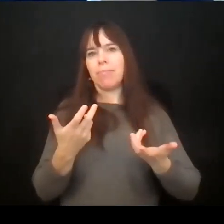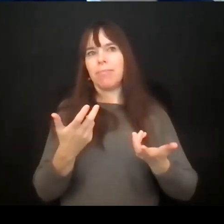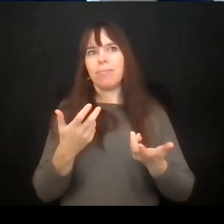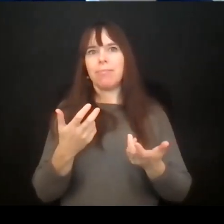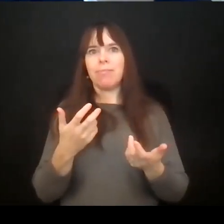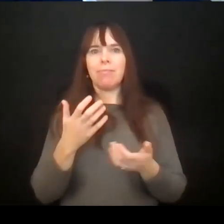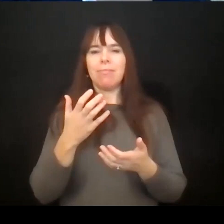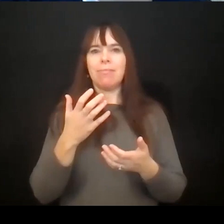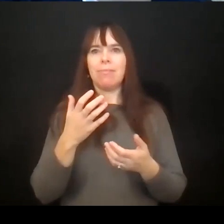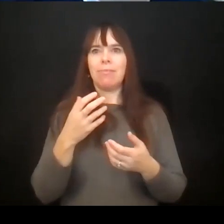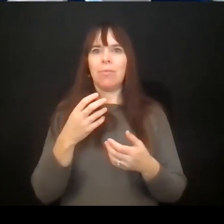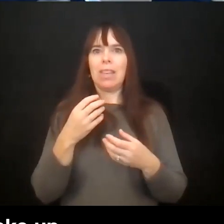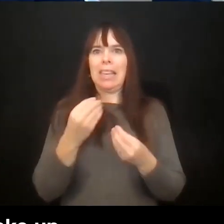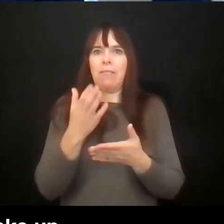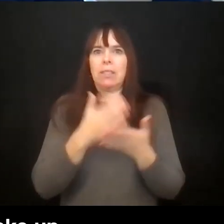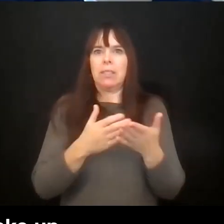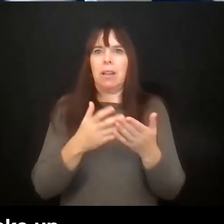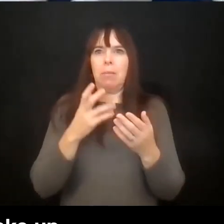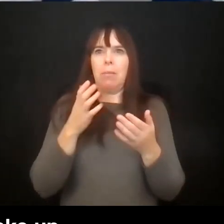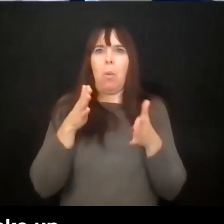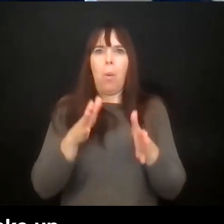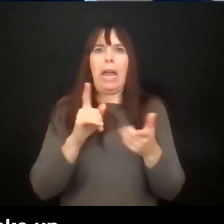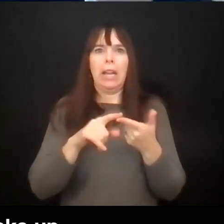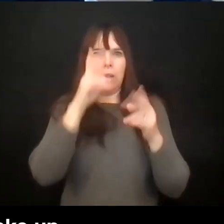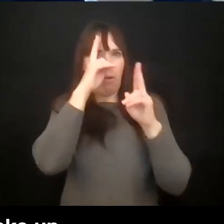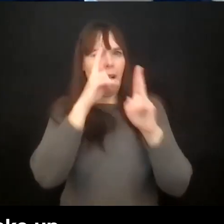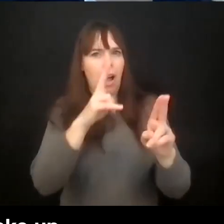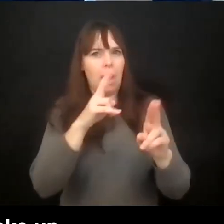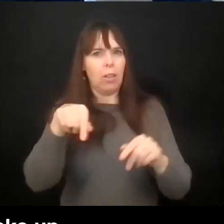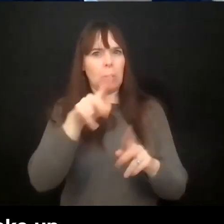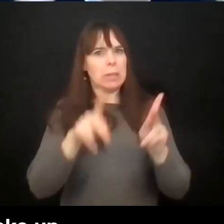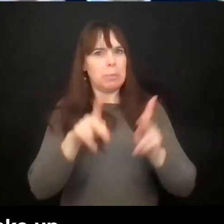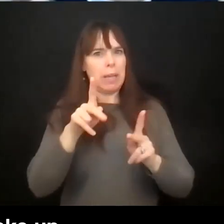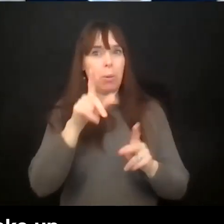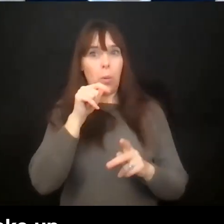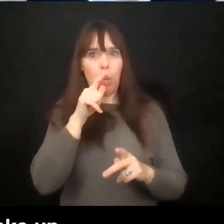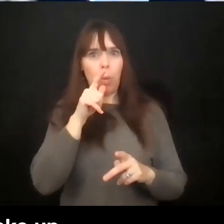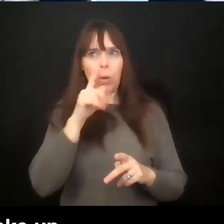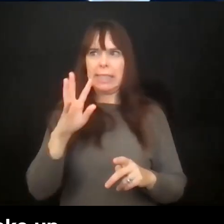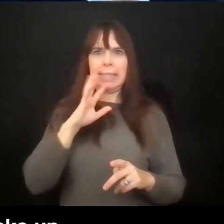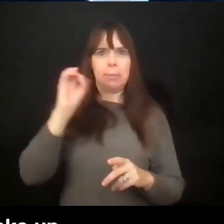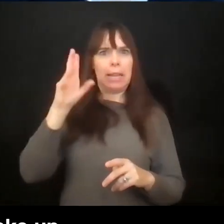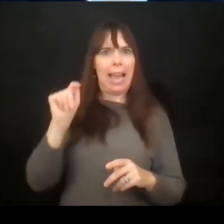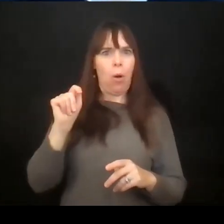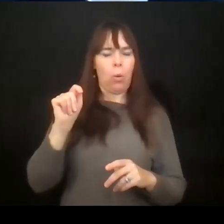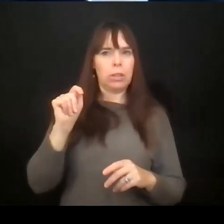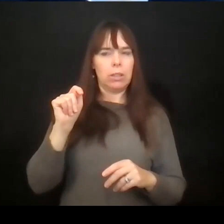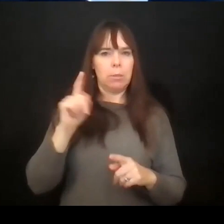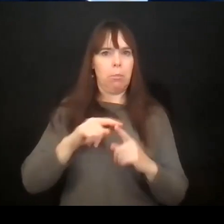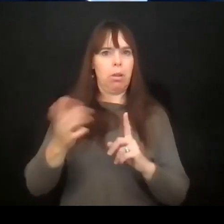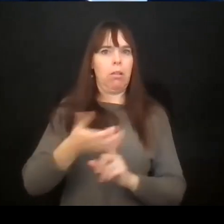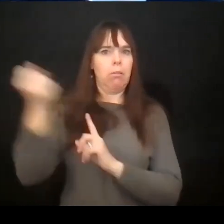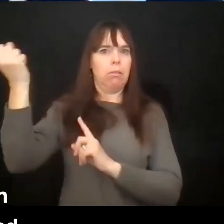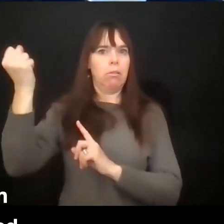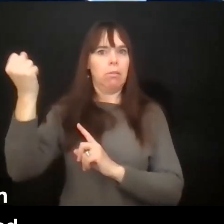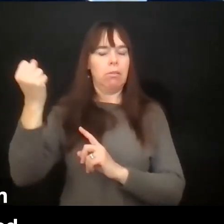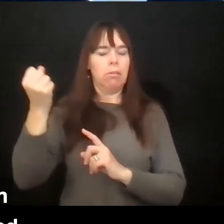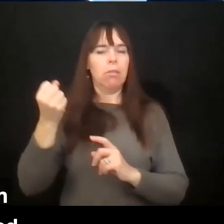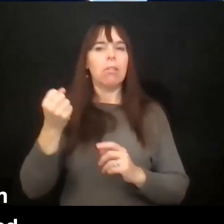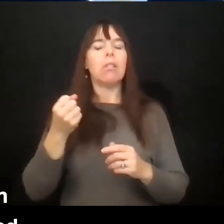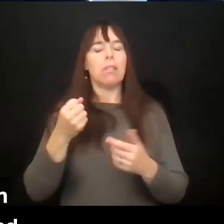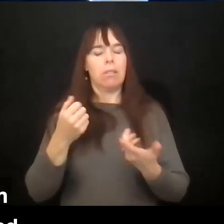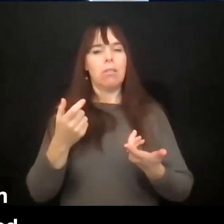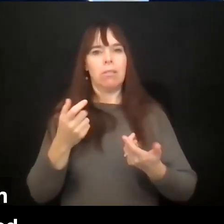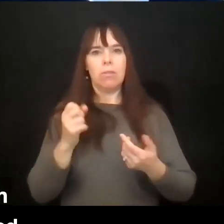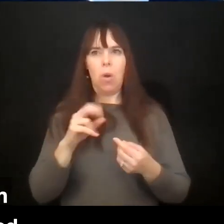giving some homage to those people who spoke up, but then